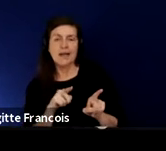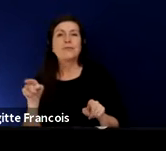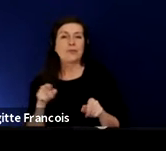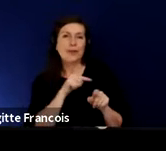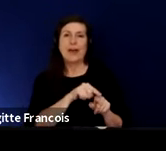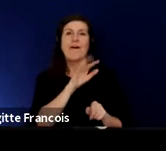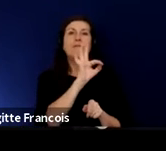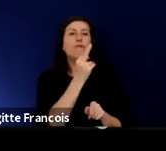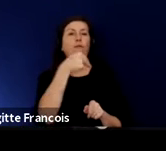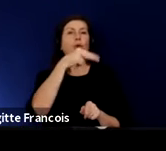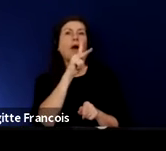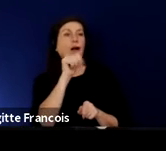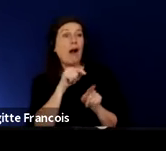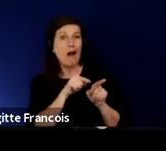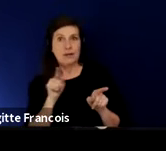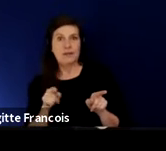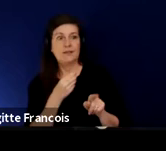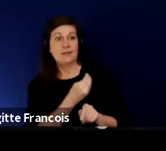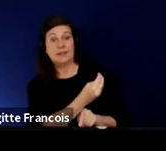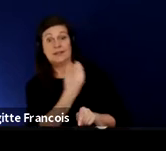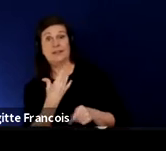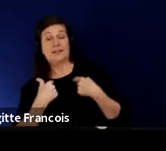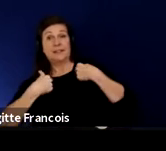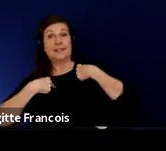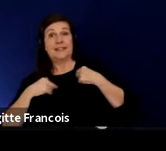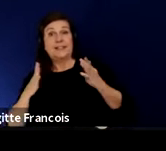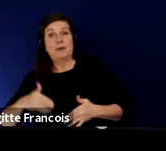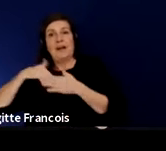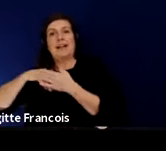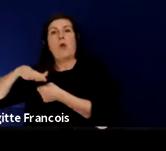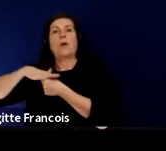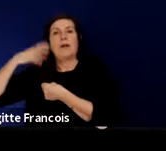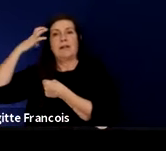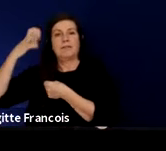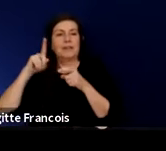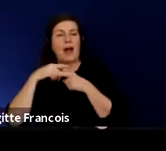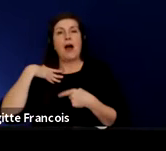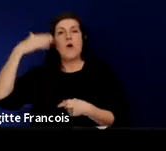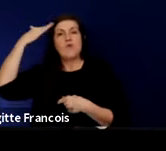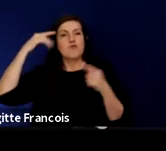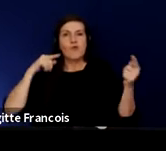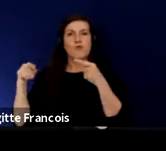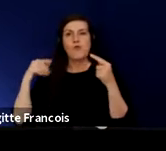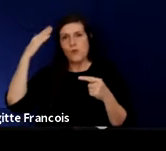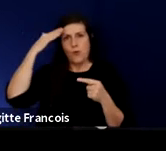account, and they are sent mainly to the people we know, the communication officers that we have a relationship